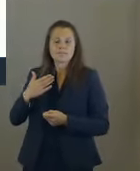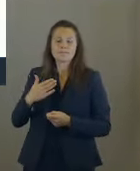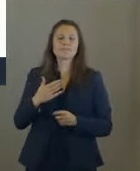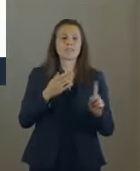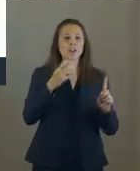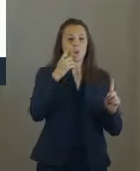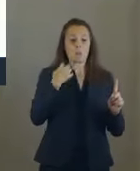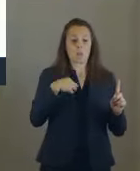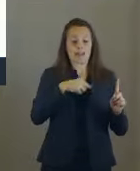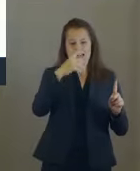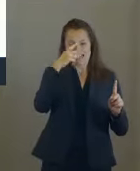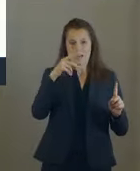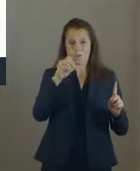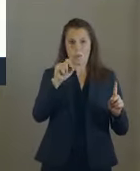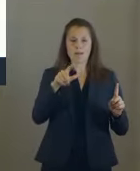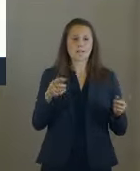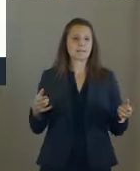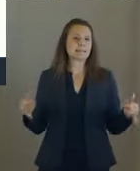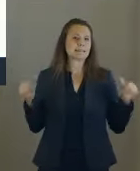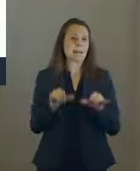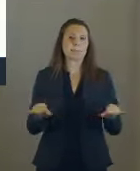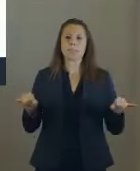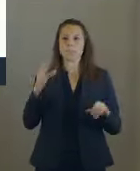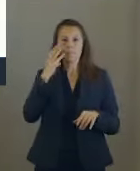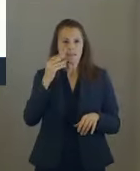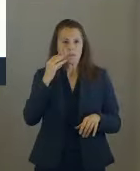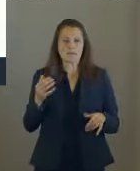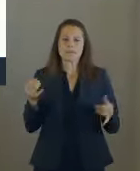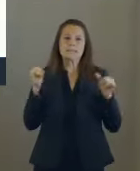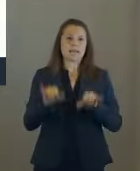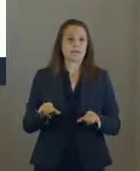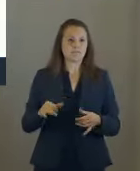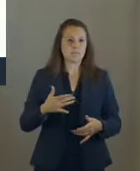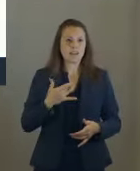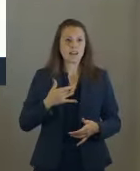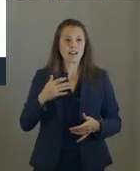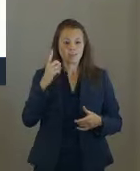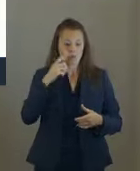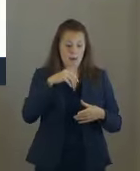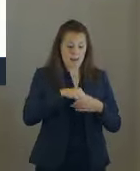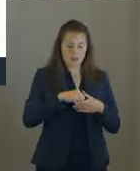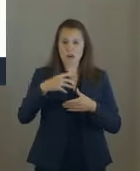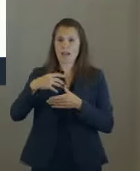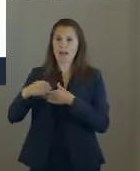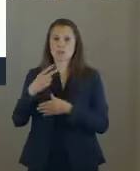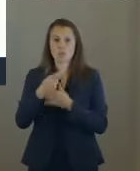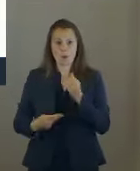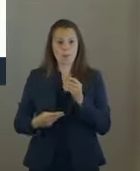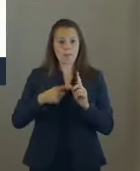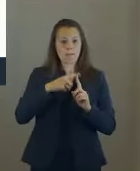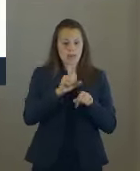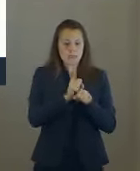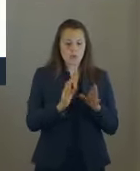the portal will provide many of those feelings to external and internal customers, while also providing staff members the tools to better address